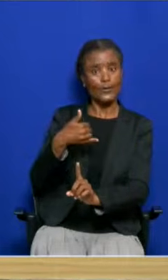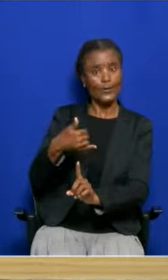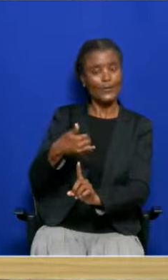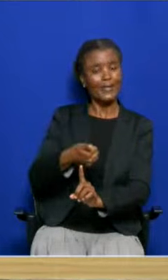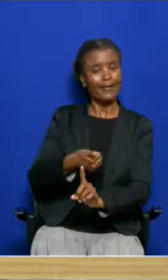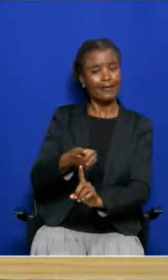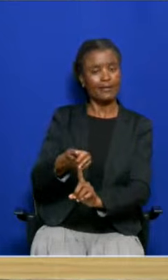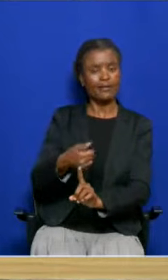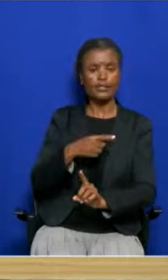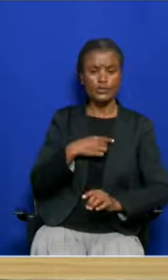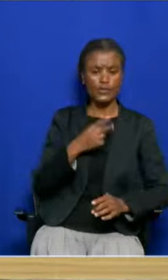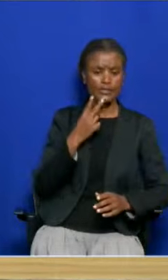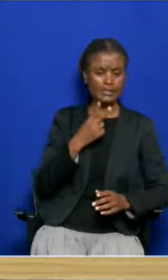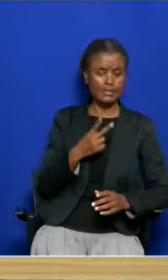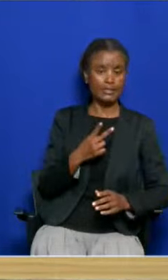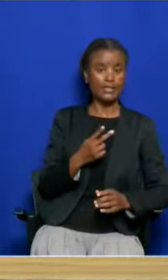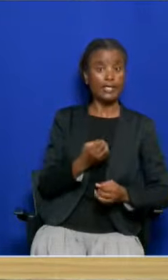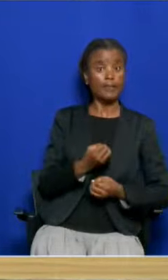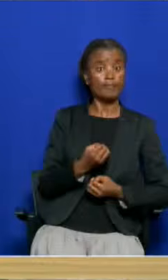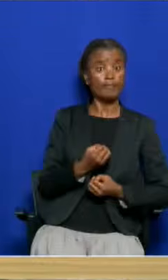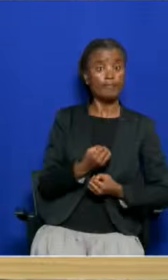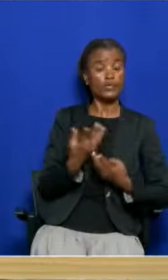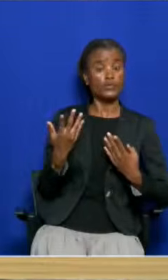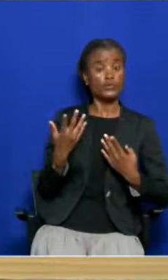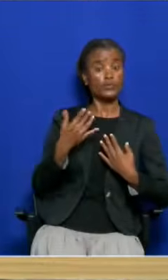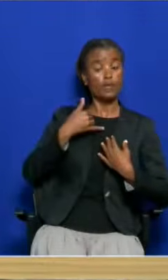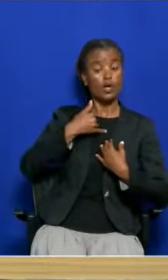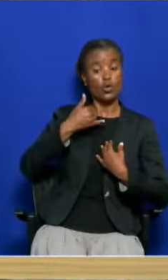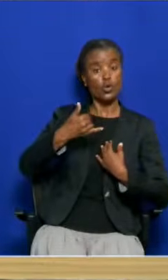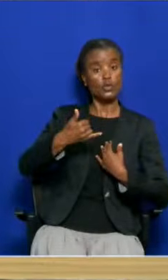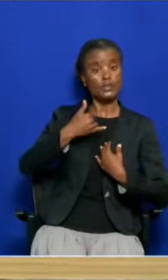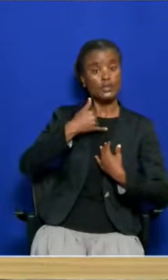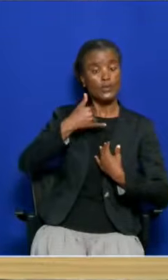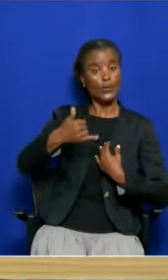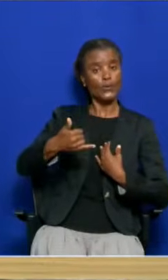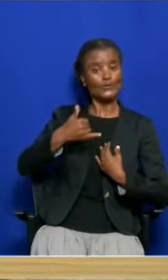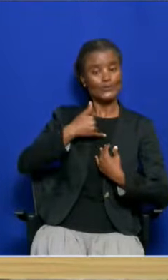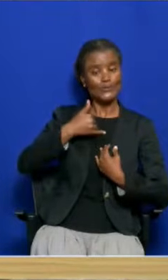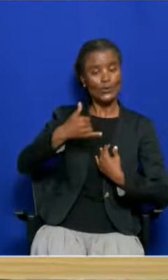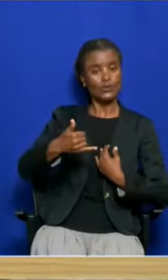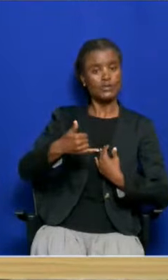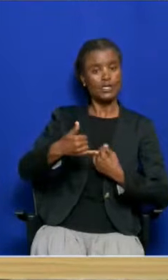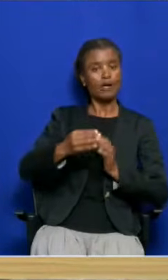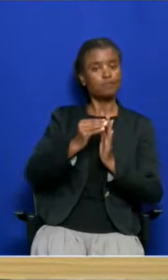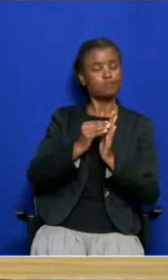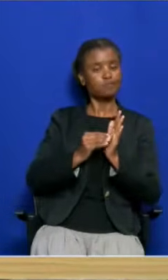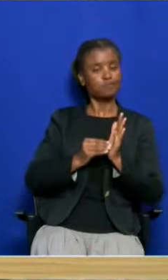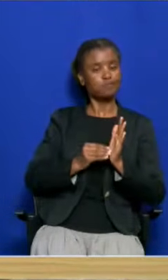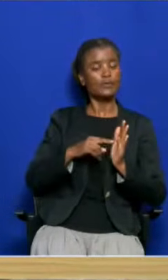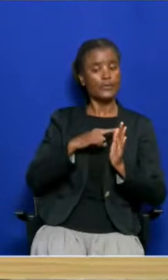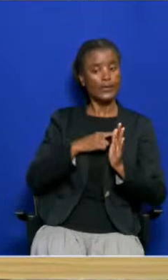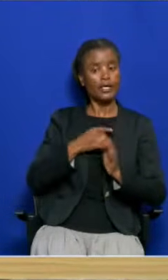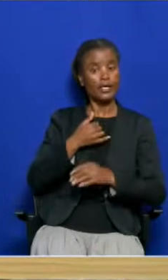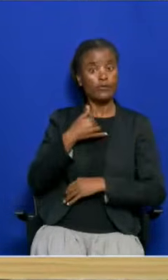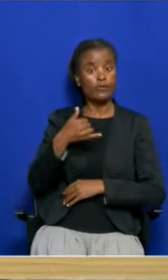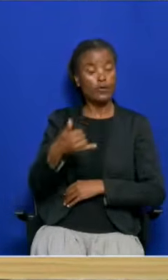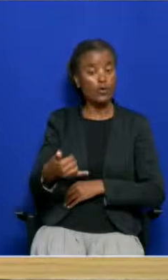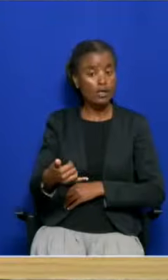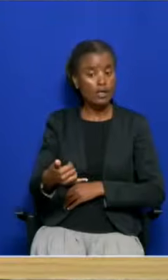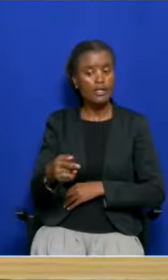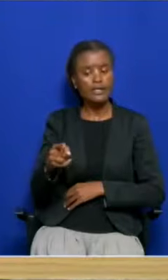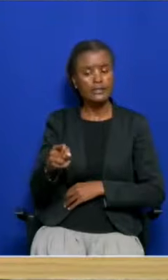most of my calls are being communicated. So when I was calling him, we'll talk, said, no, I'll come back to you. I'm still